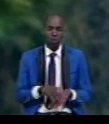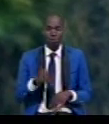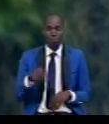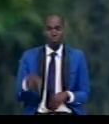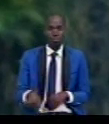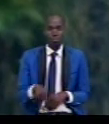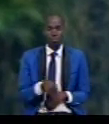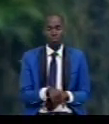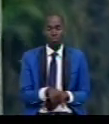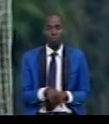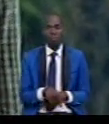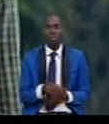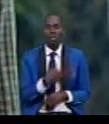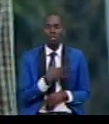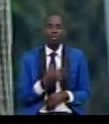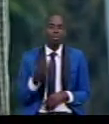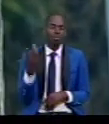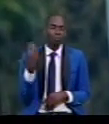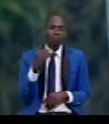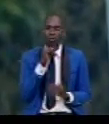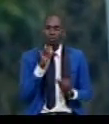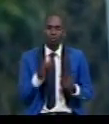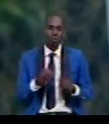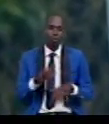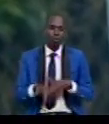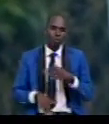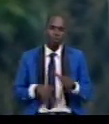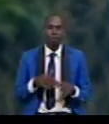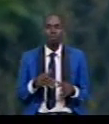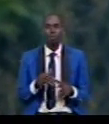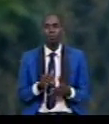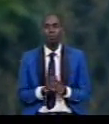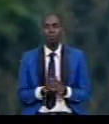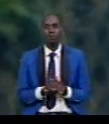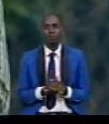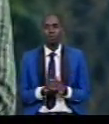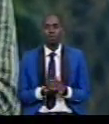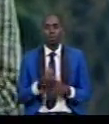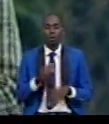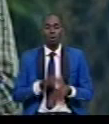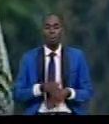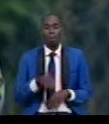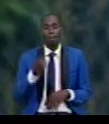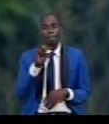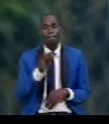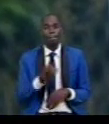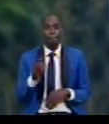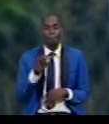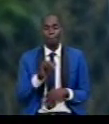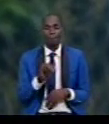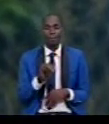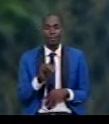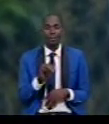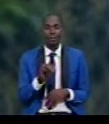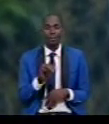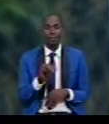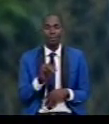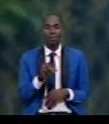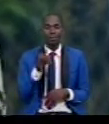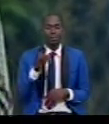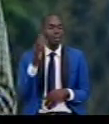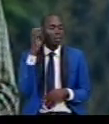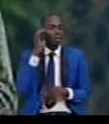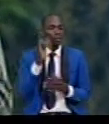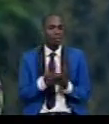been struggling with it to walk. So on Monday, I heard that Pastor Kumi is coming